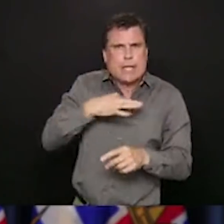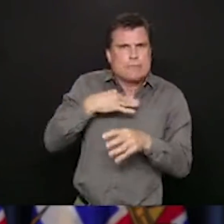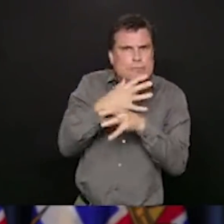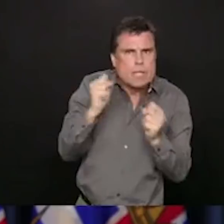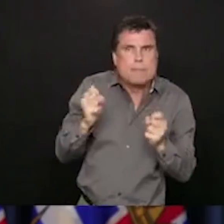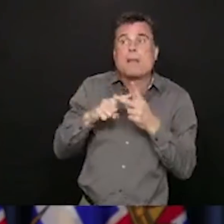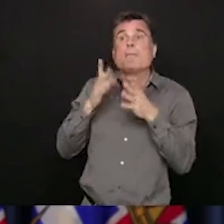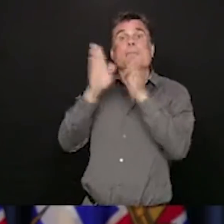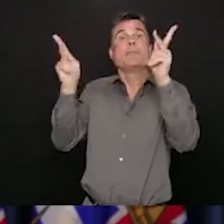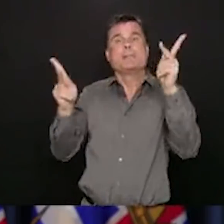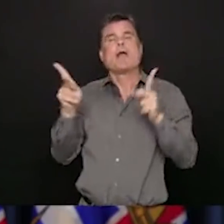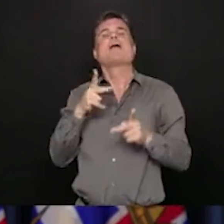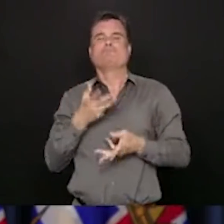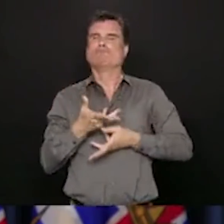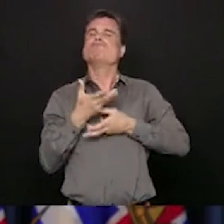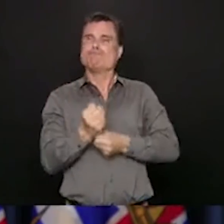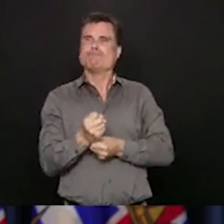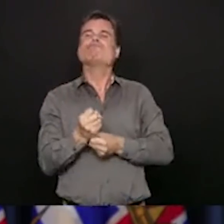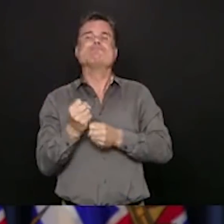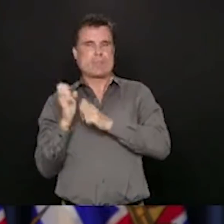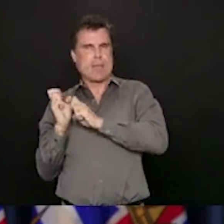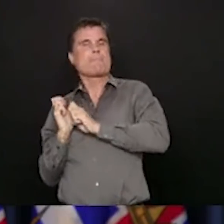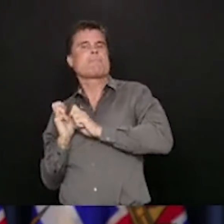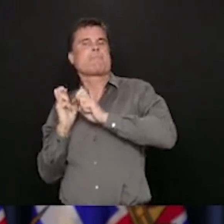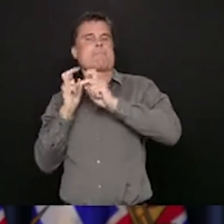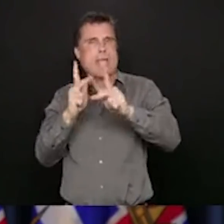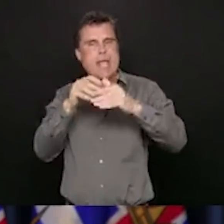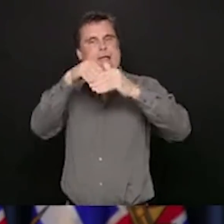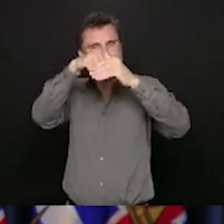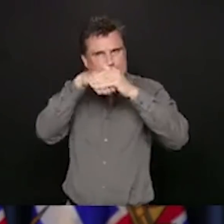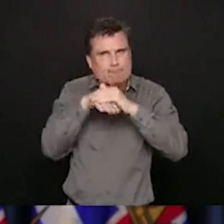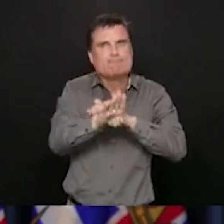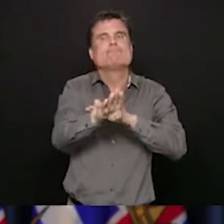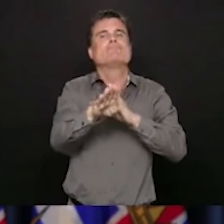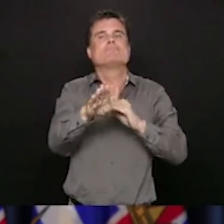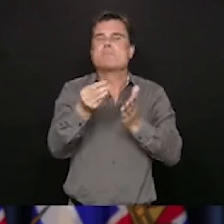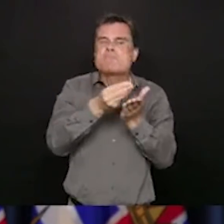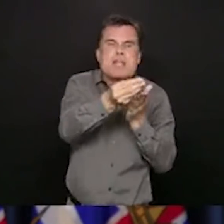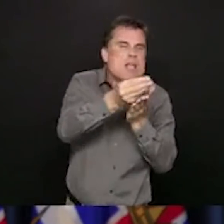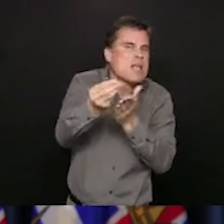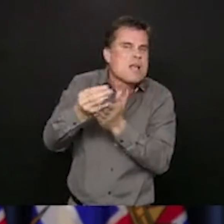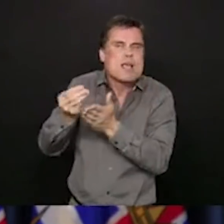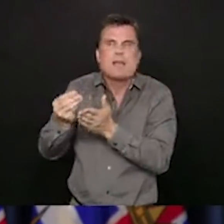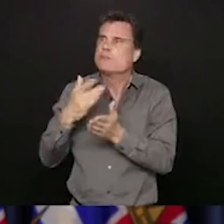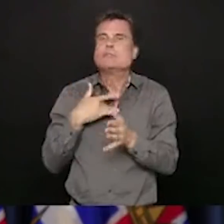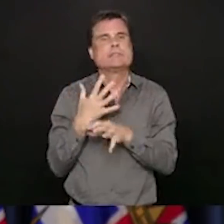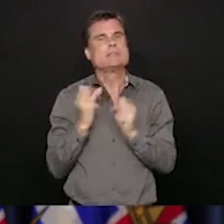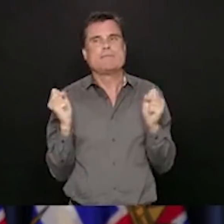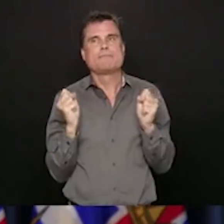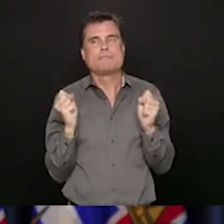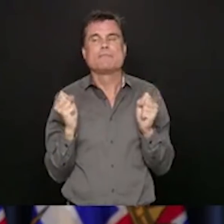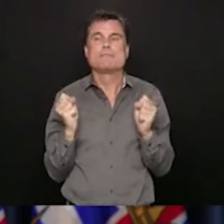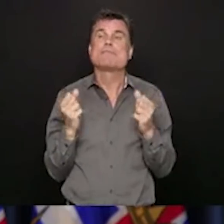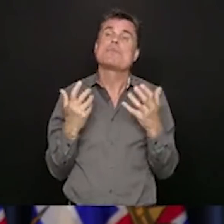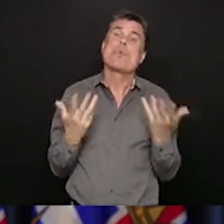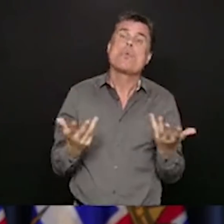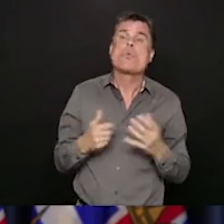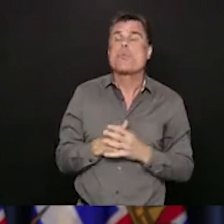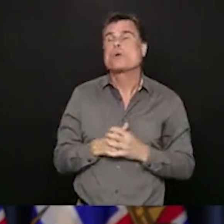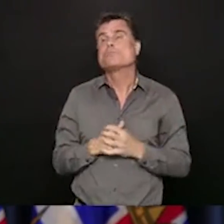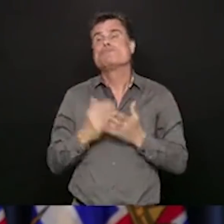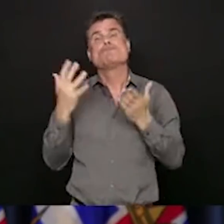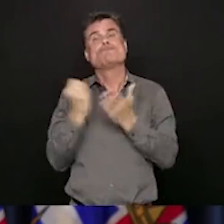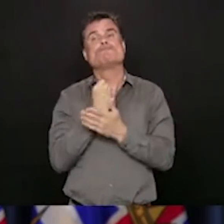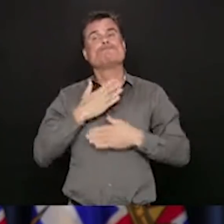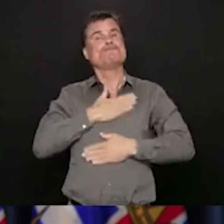buying goods and services, whether it's to spend more time on the leisure activities that are so important to all of us. In order